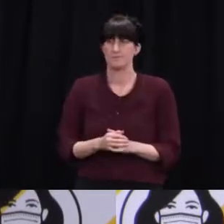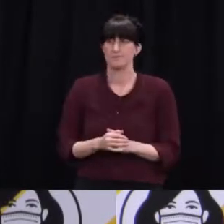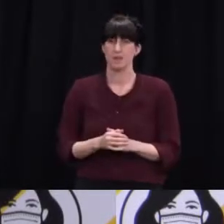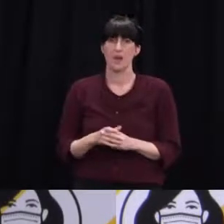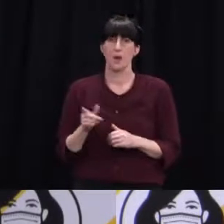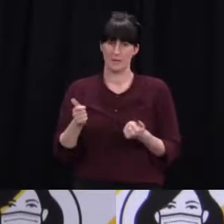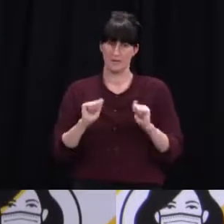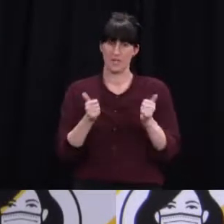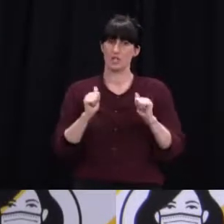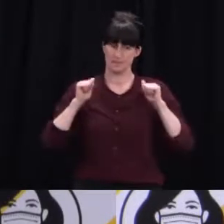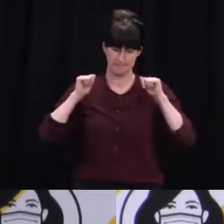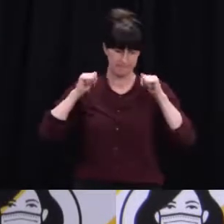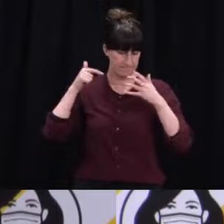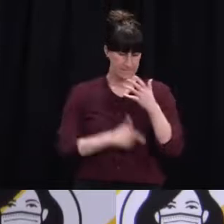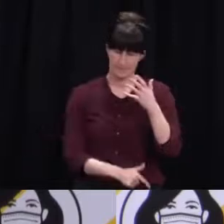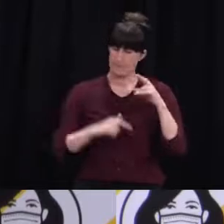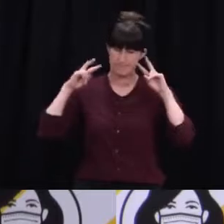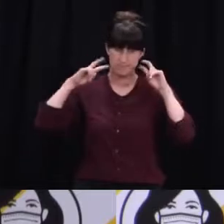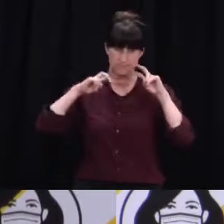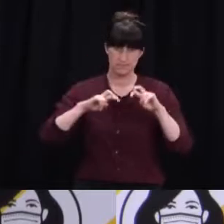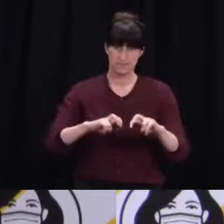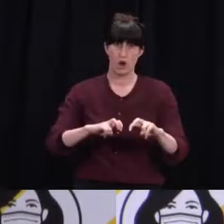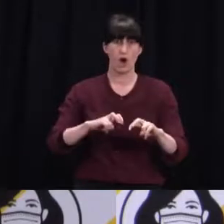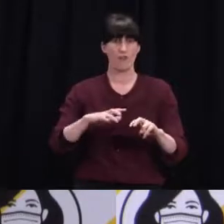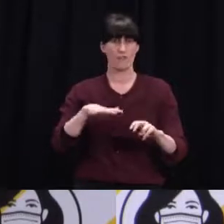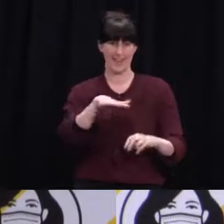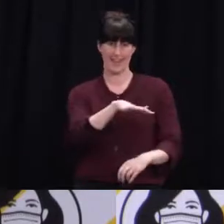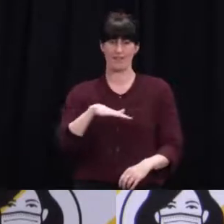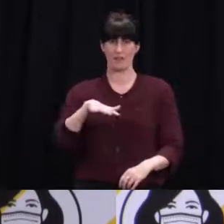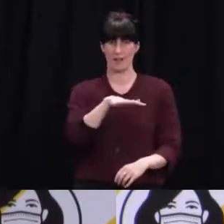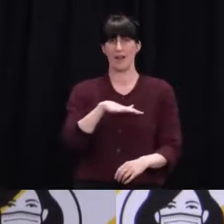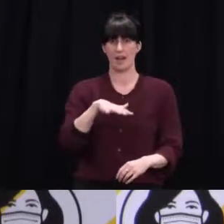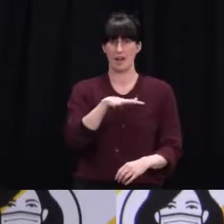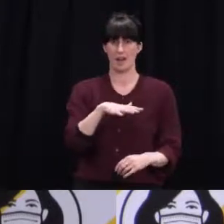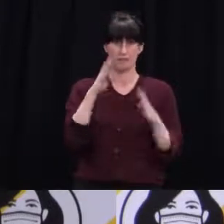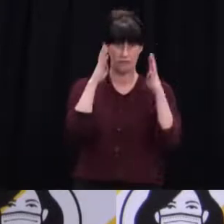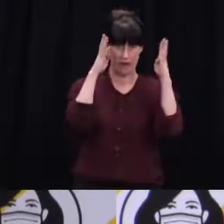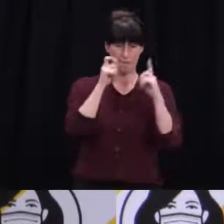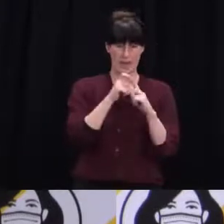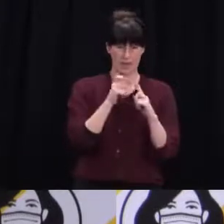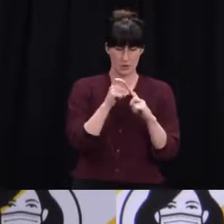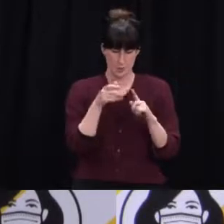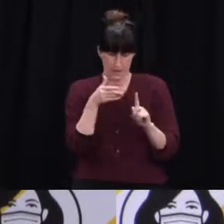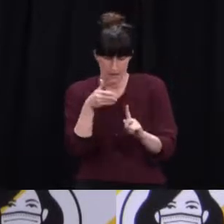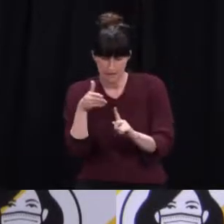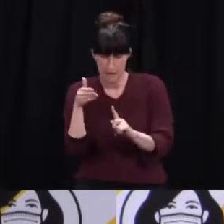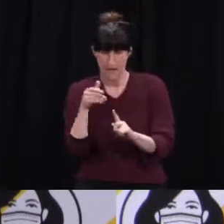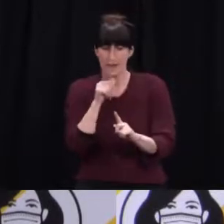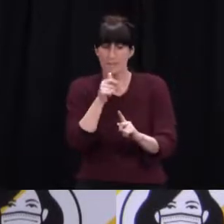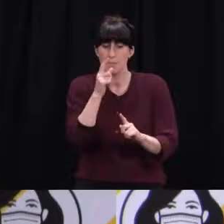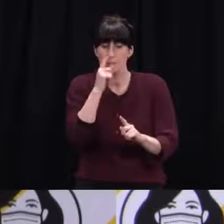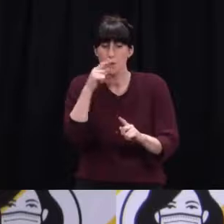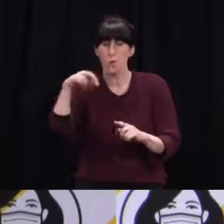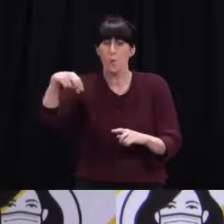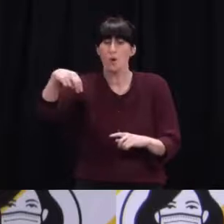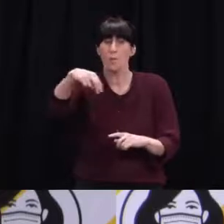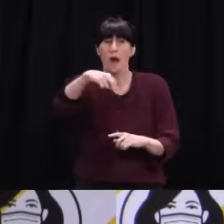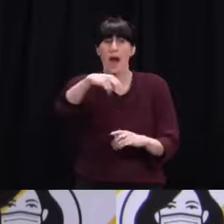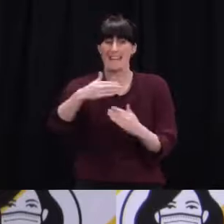case investigation around everybody who was in or around the Crown Plaza at any time of risk